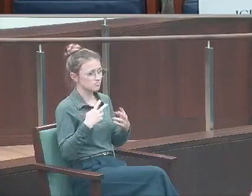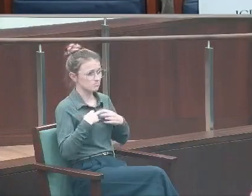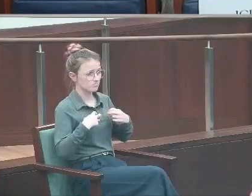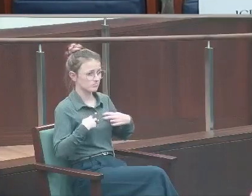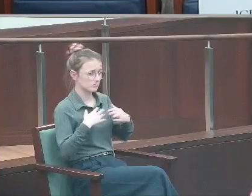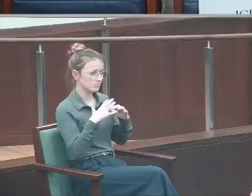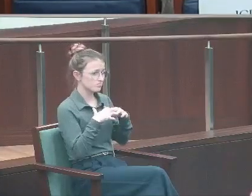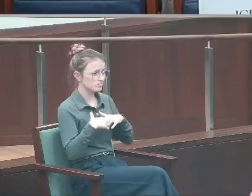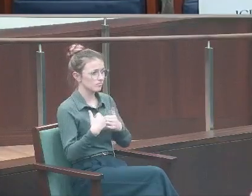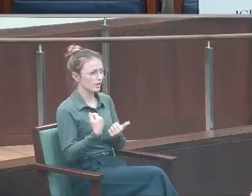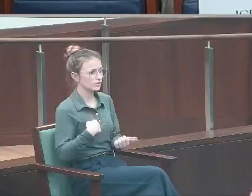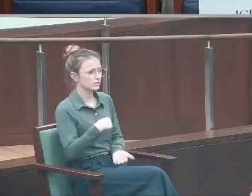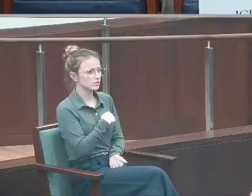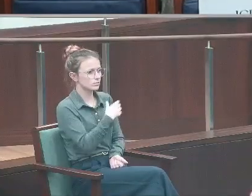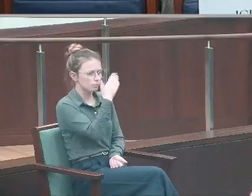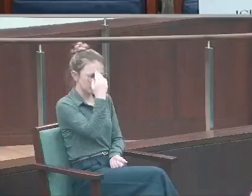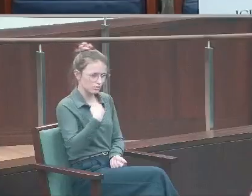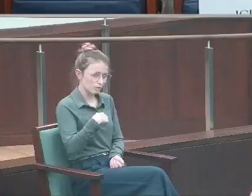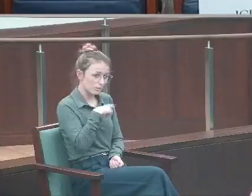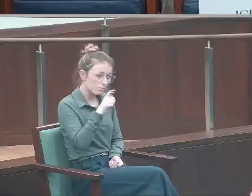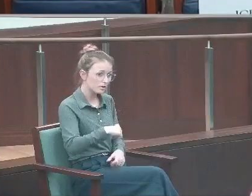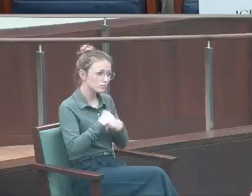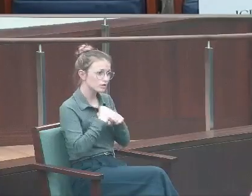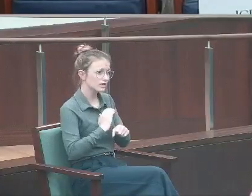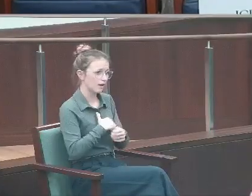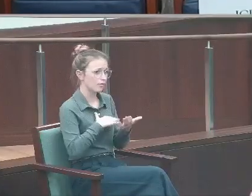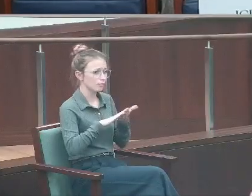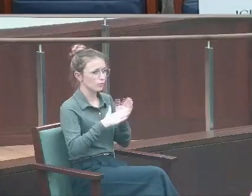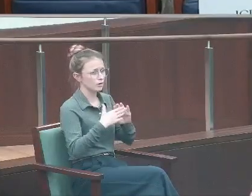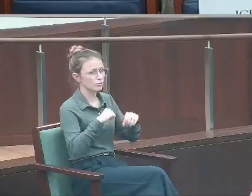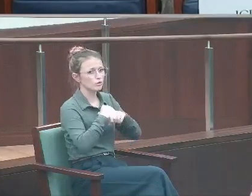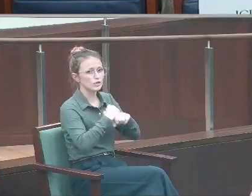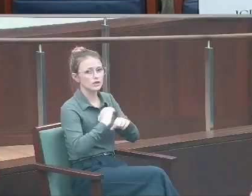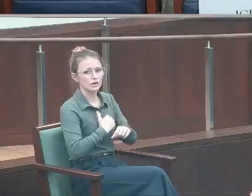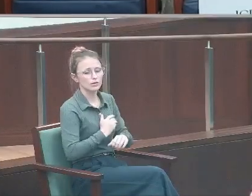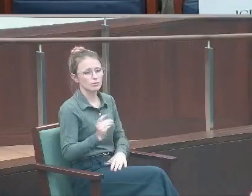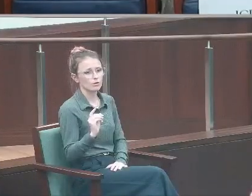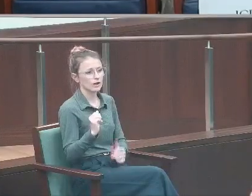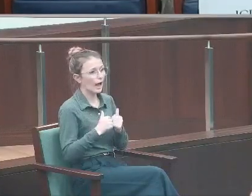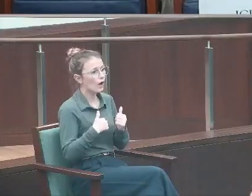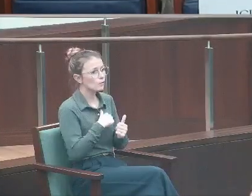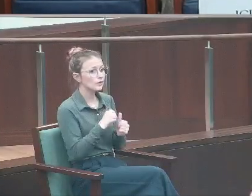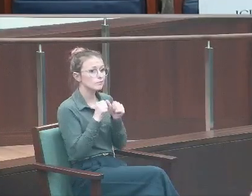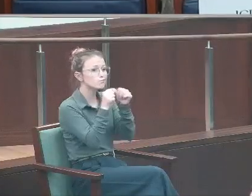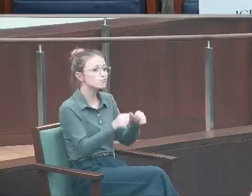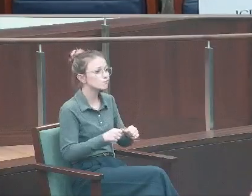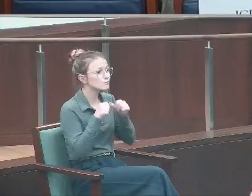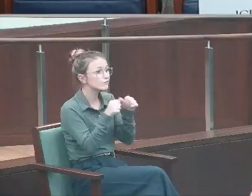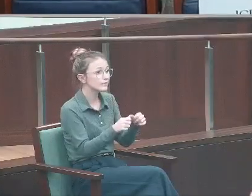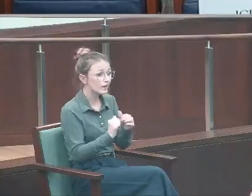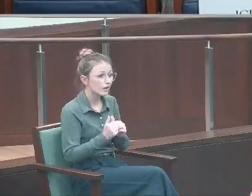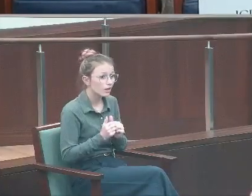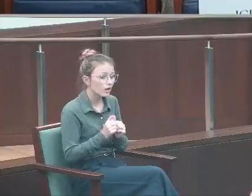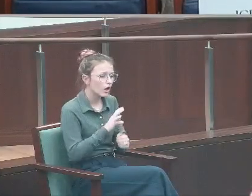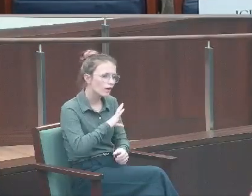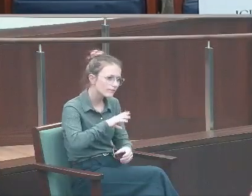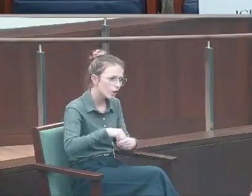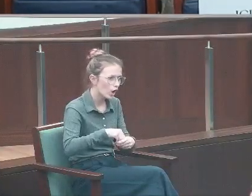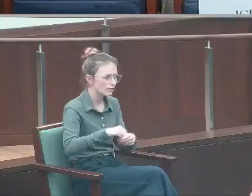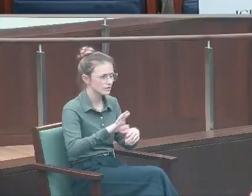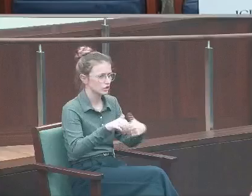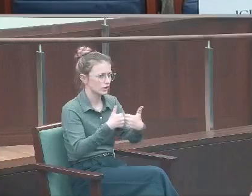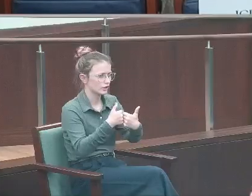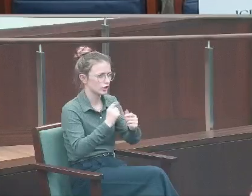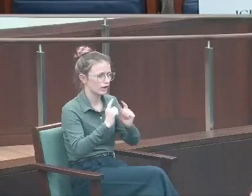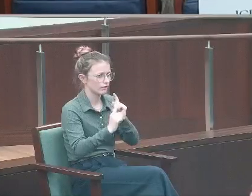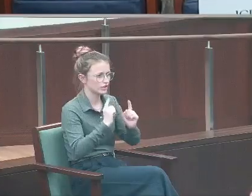in service of protecting our communities and our democracy. And the way that we actually move forward is leaning into challenging conversations, as my friend Eric Ward likes